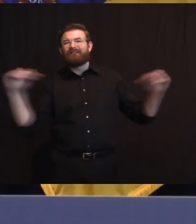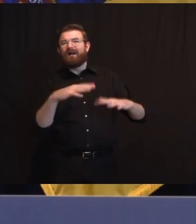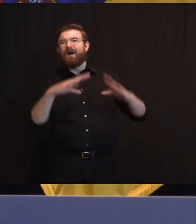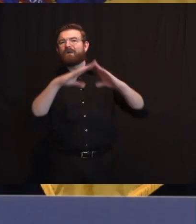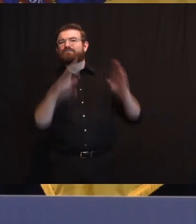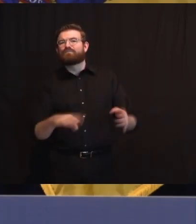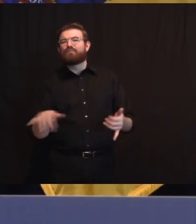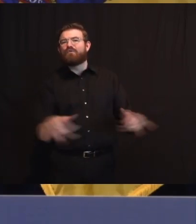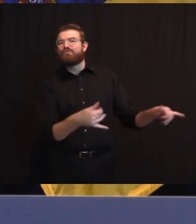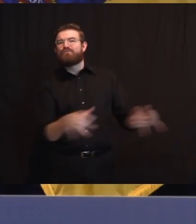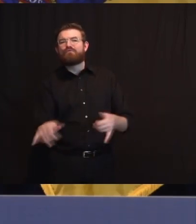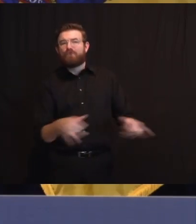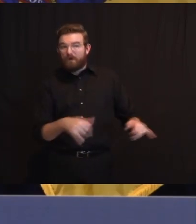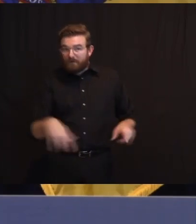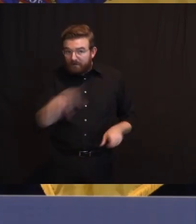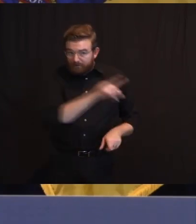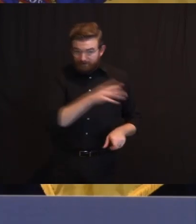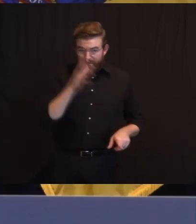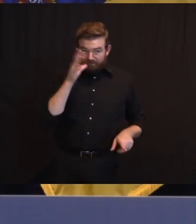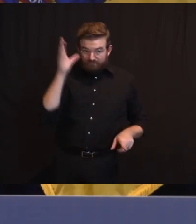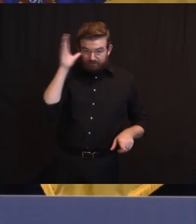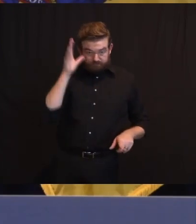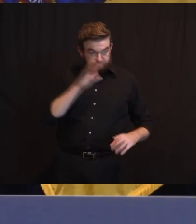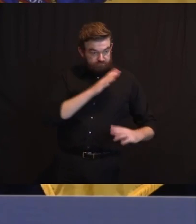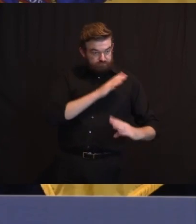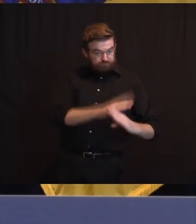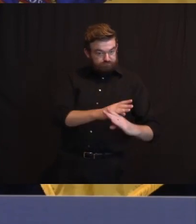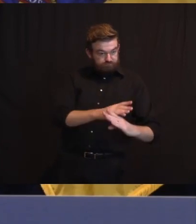any attendees from speaking to contact tracers?